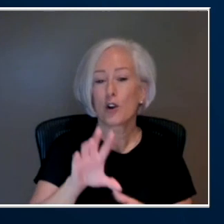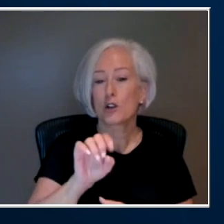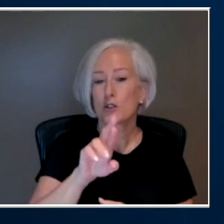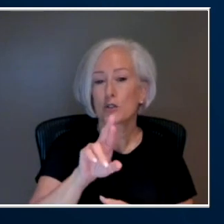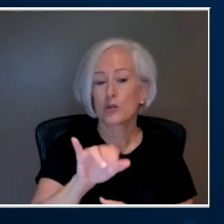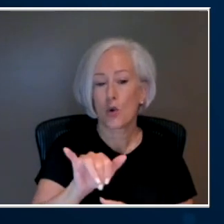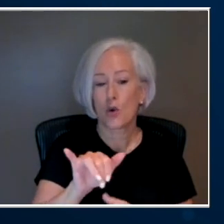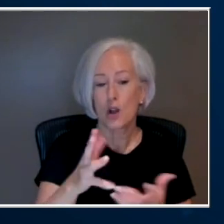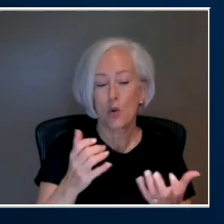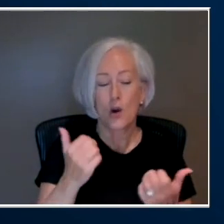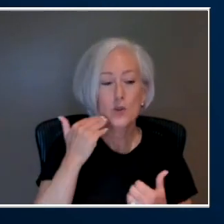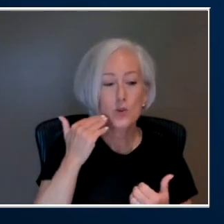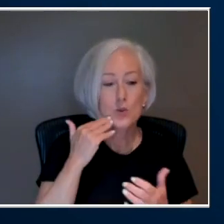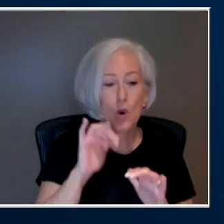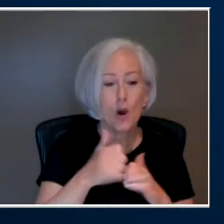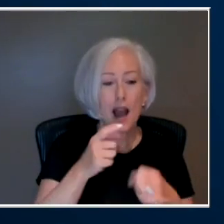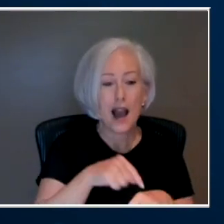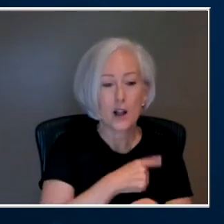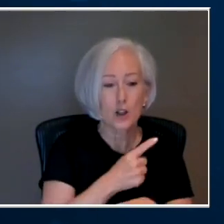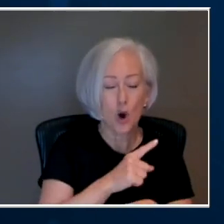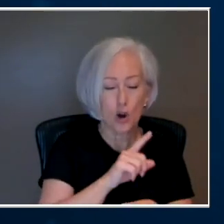long did the actual donation take?